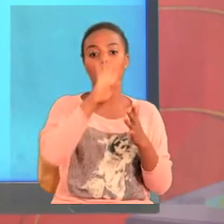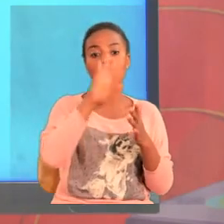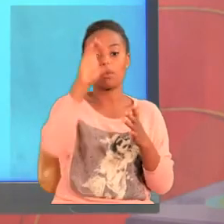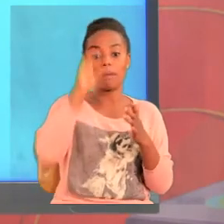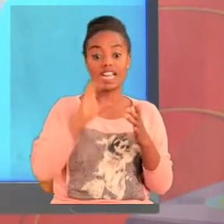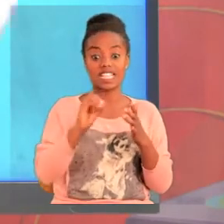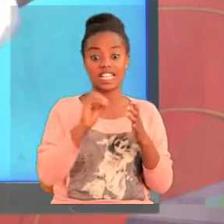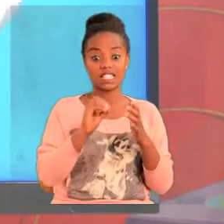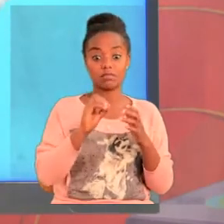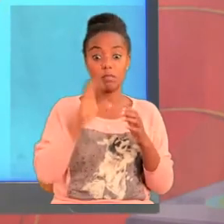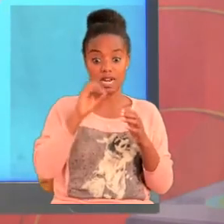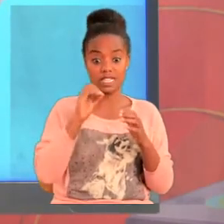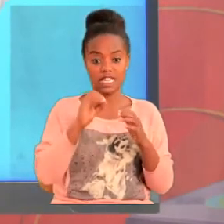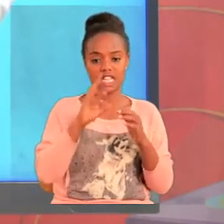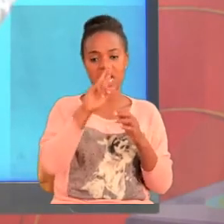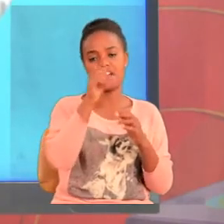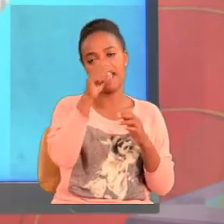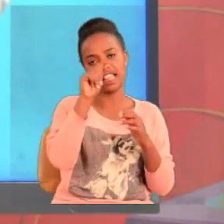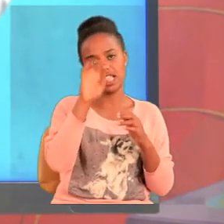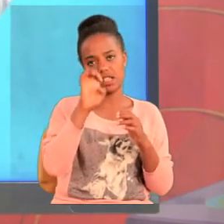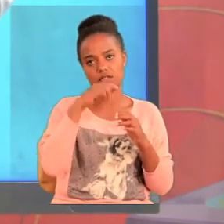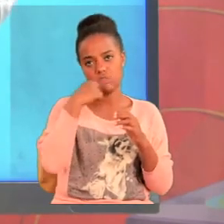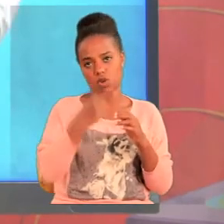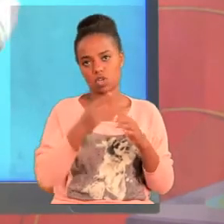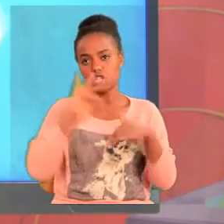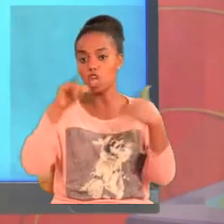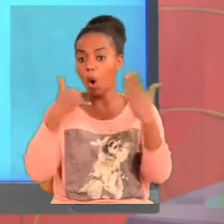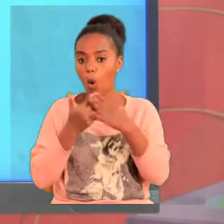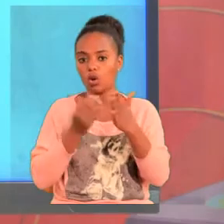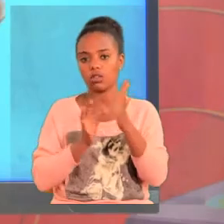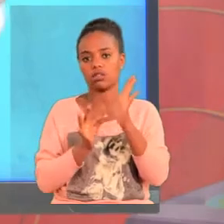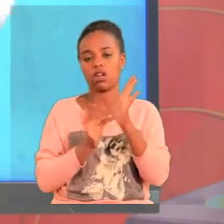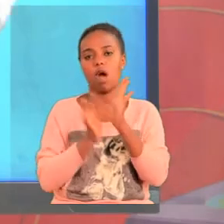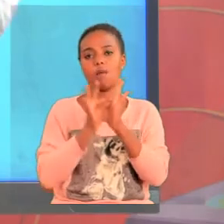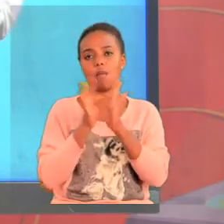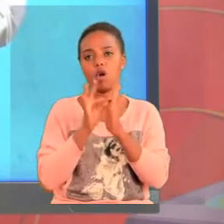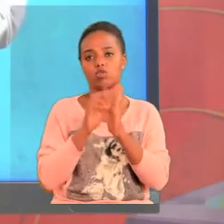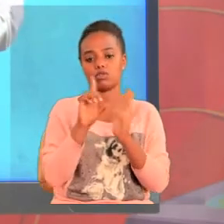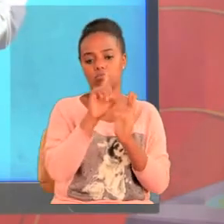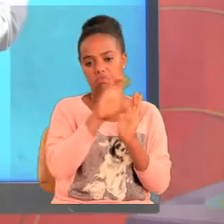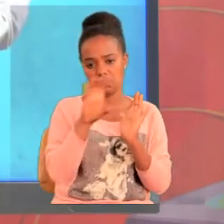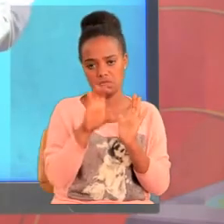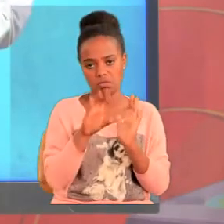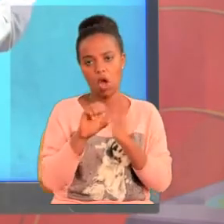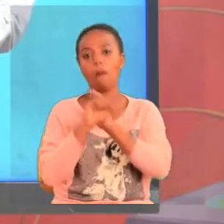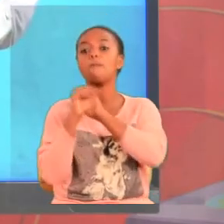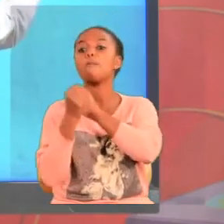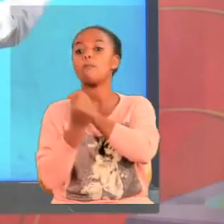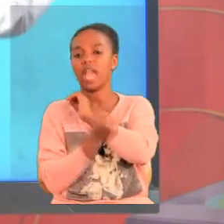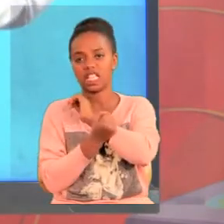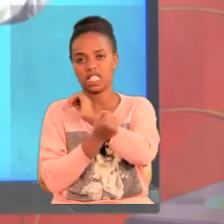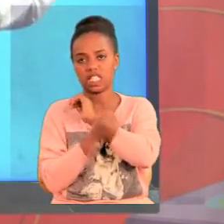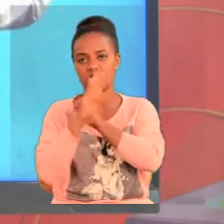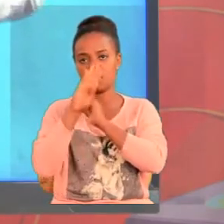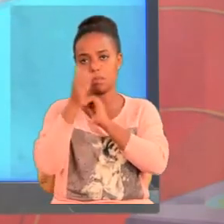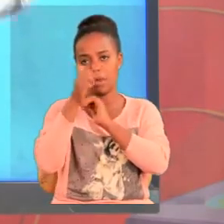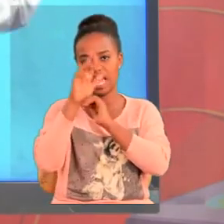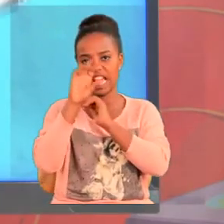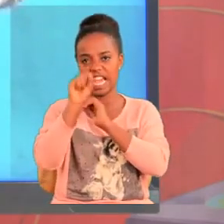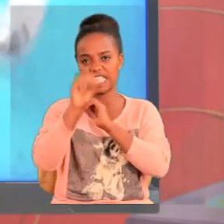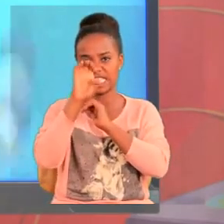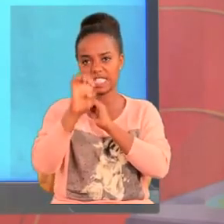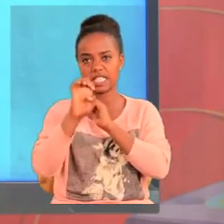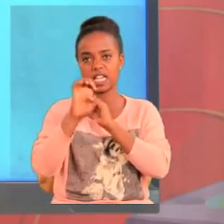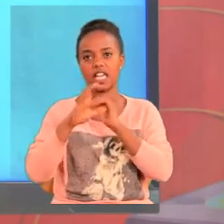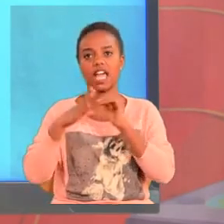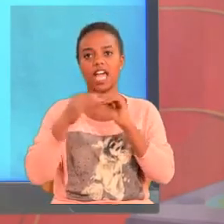number expressed in the rate, and the whole amount is the base, and a part